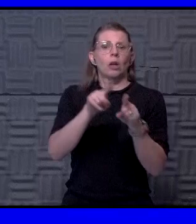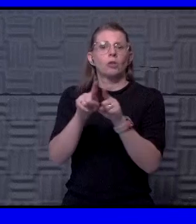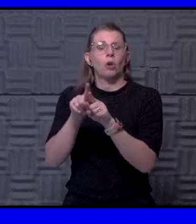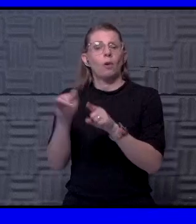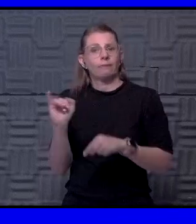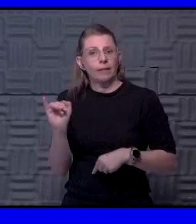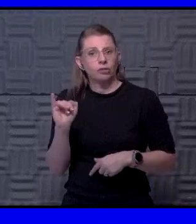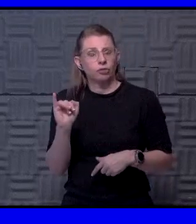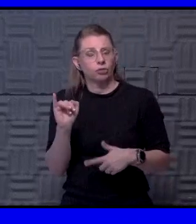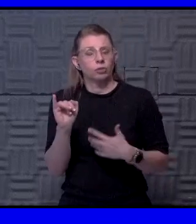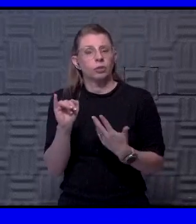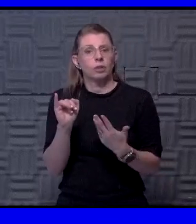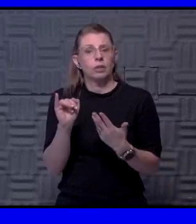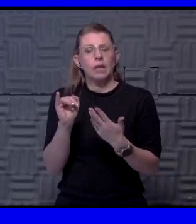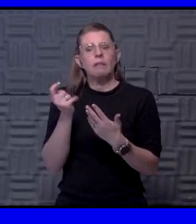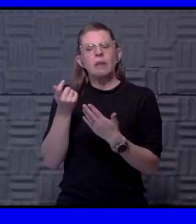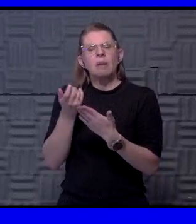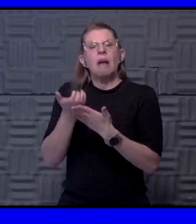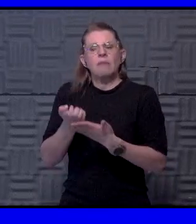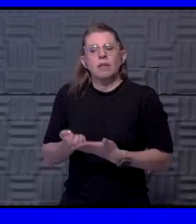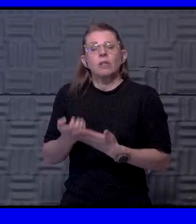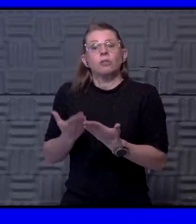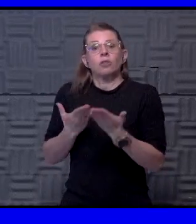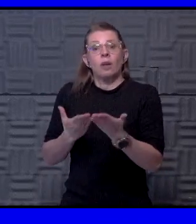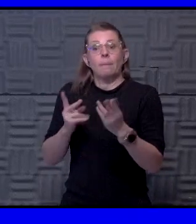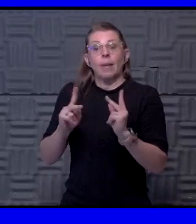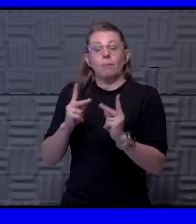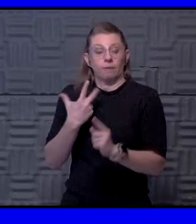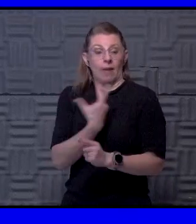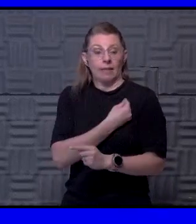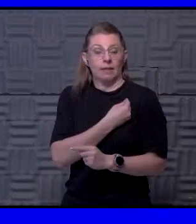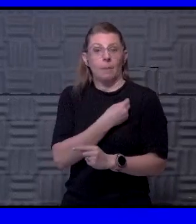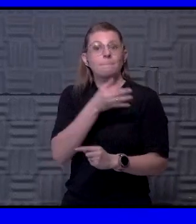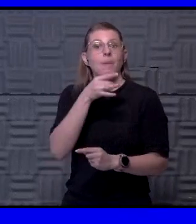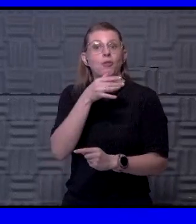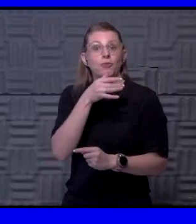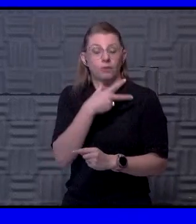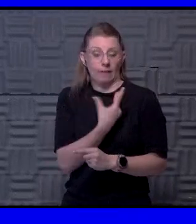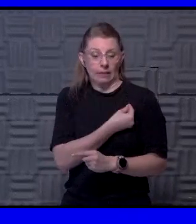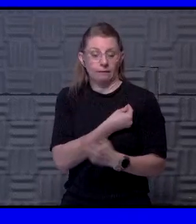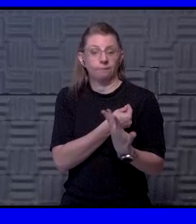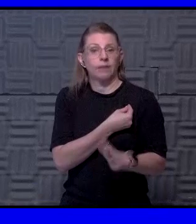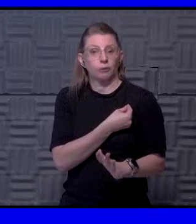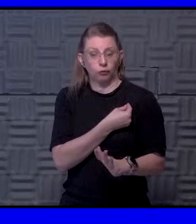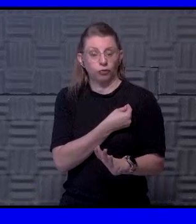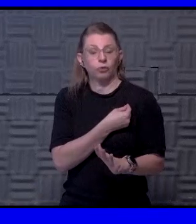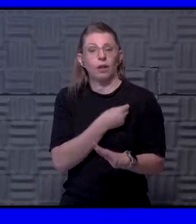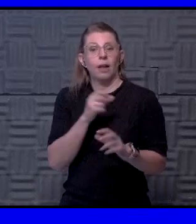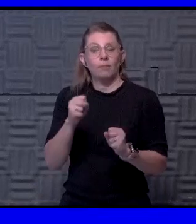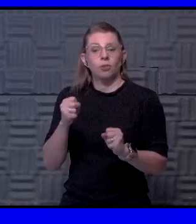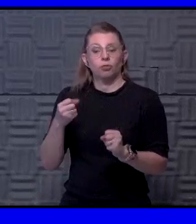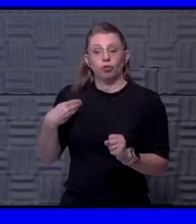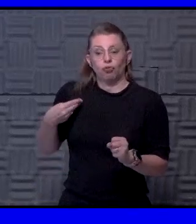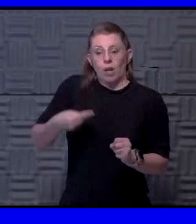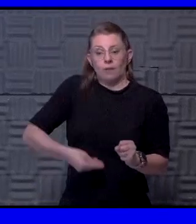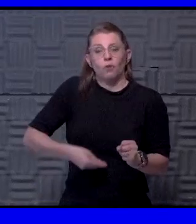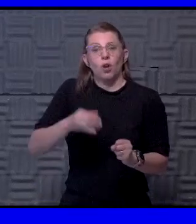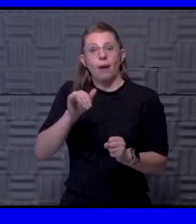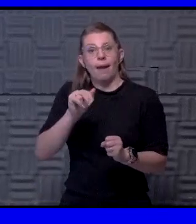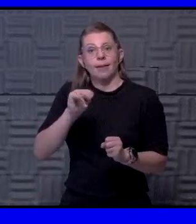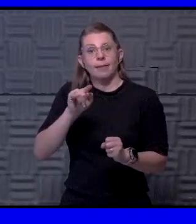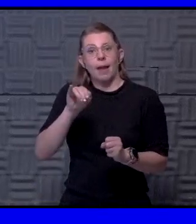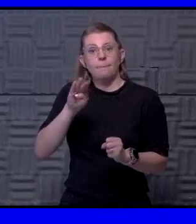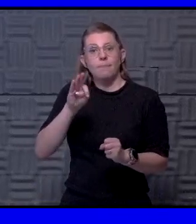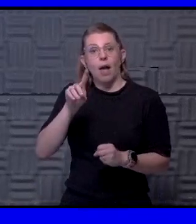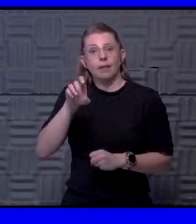have a little bit of evidence coming out suggesting that people who are vaccinated, mothers who are vaccinated, are actually able to transfer some of those antibodies to baby